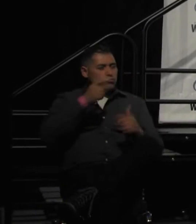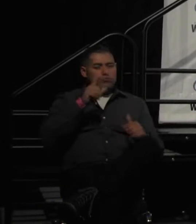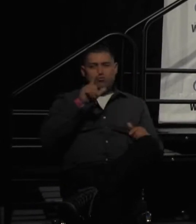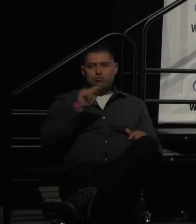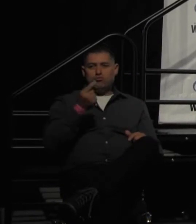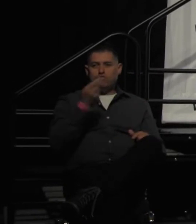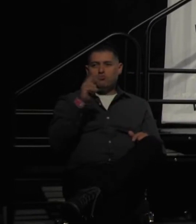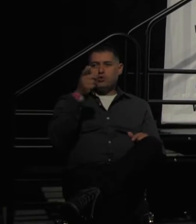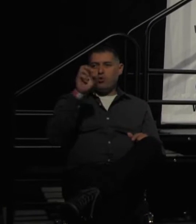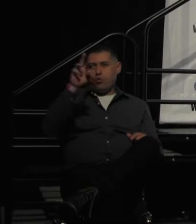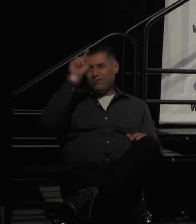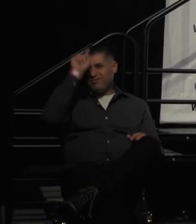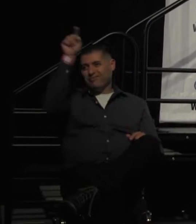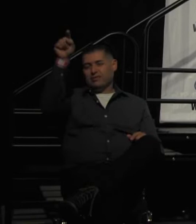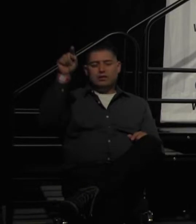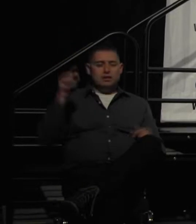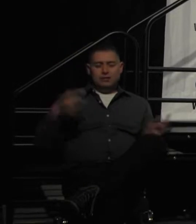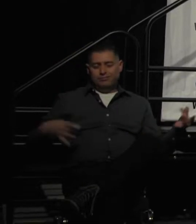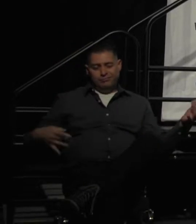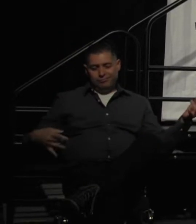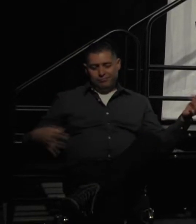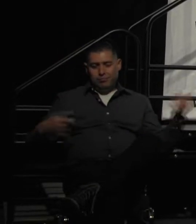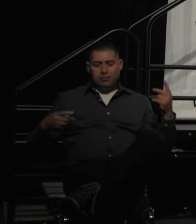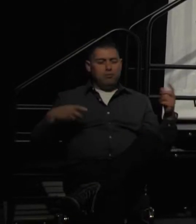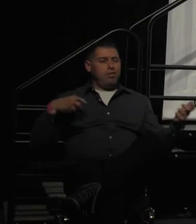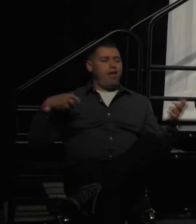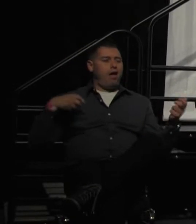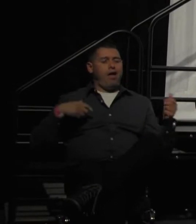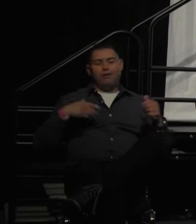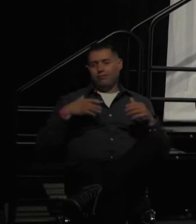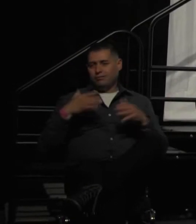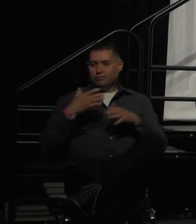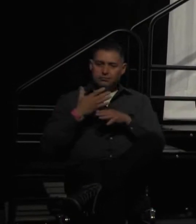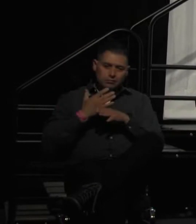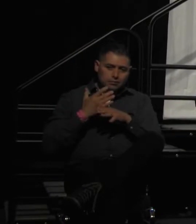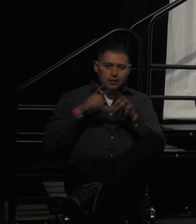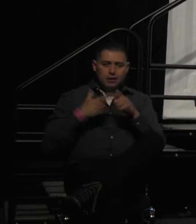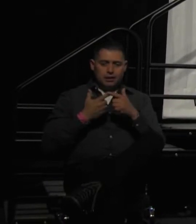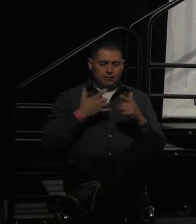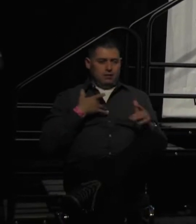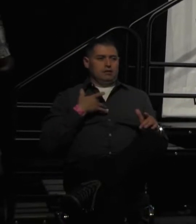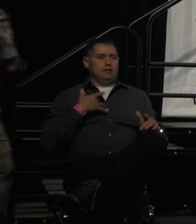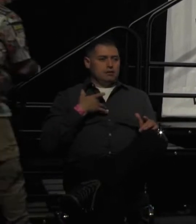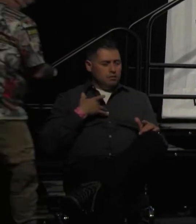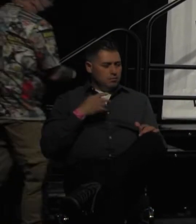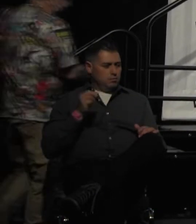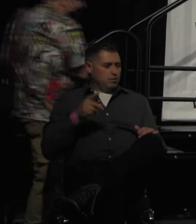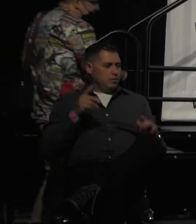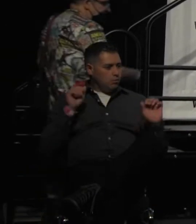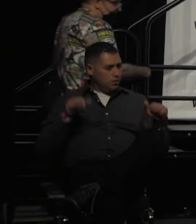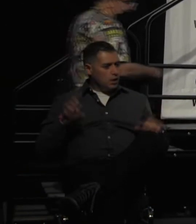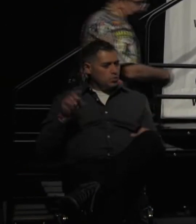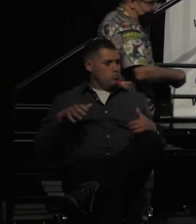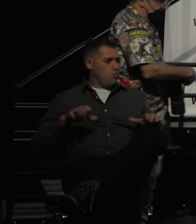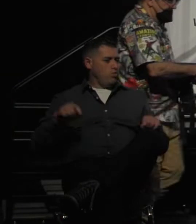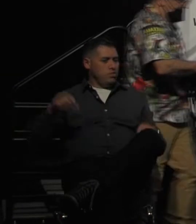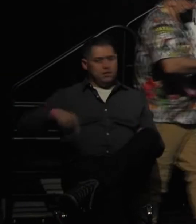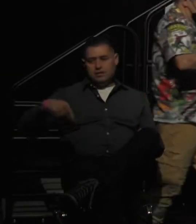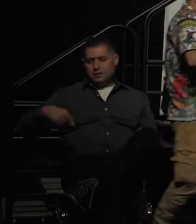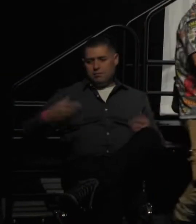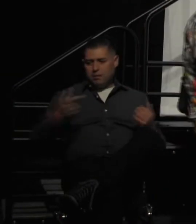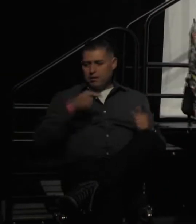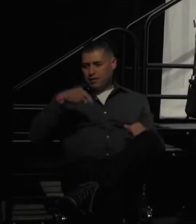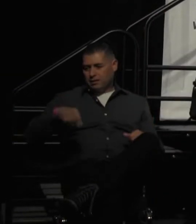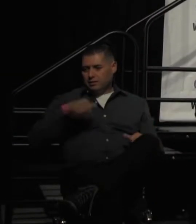Troubadour, where you guys were just jamming and then making people laugh in between, and there was a spark there, and it was like, wow, we can do this. Maybe it's this and not